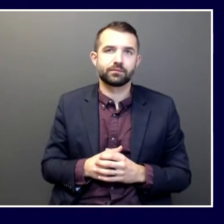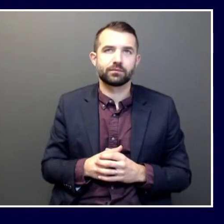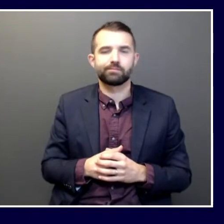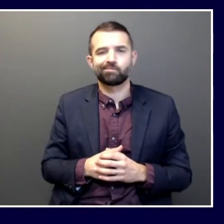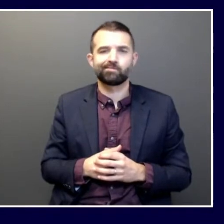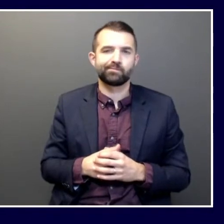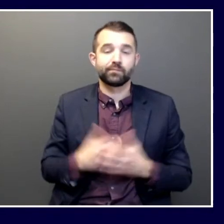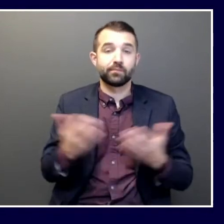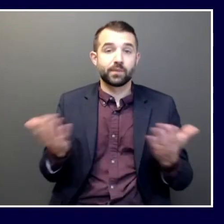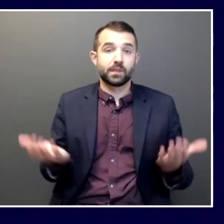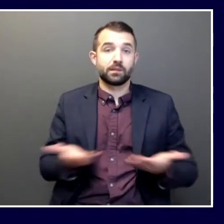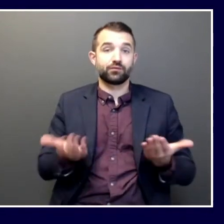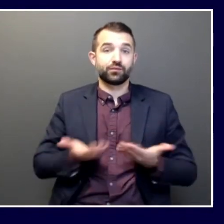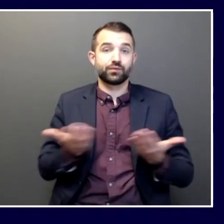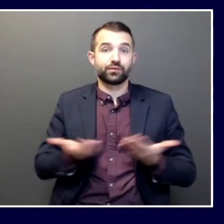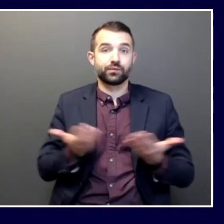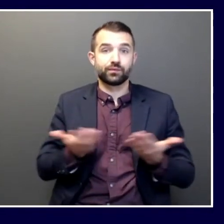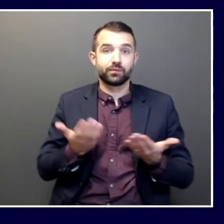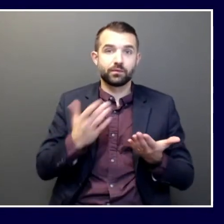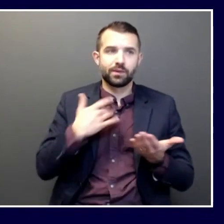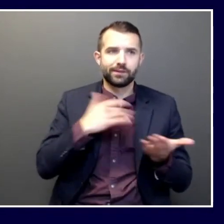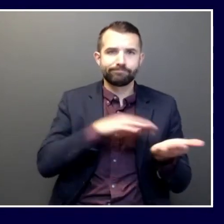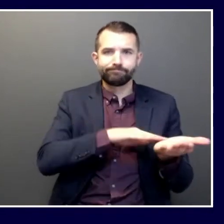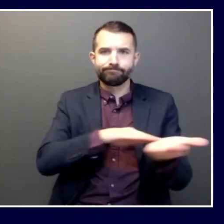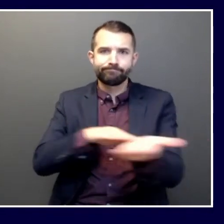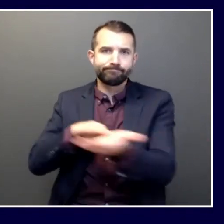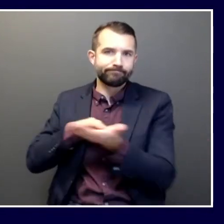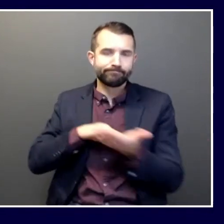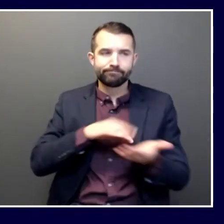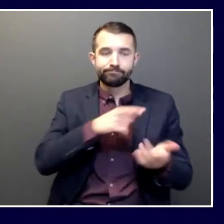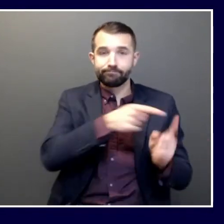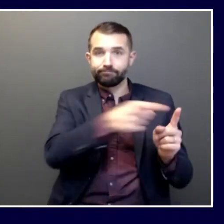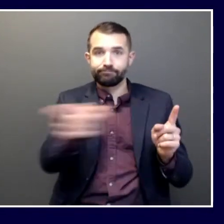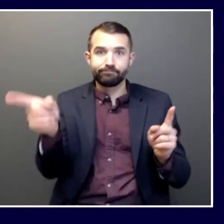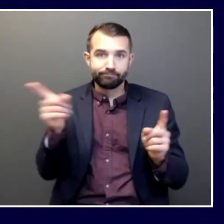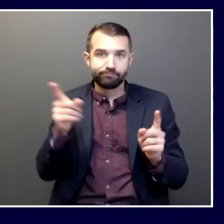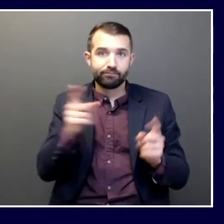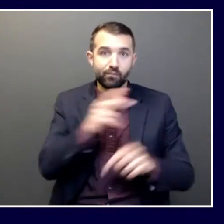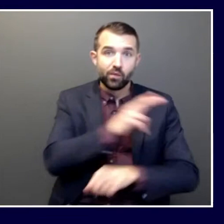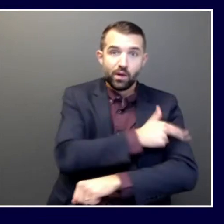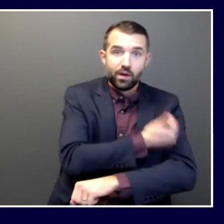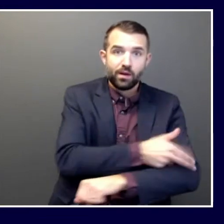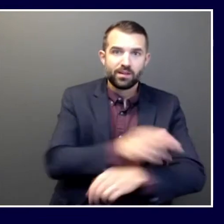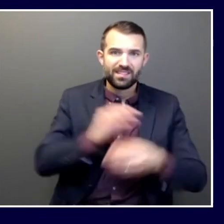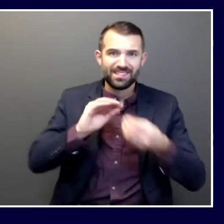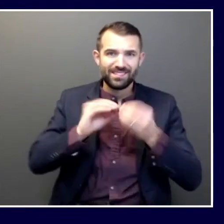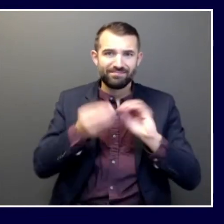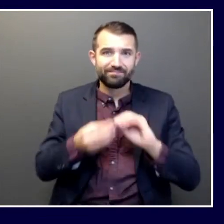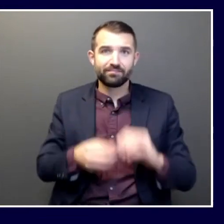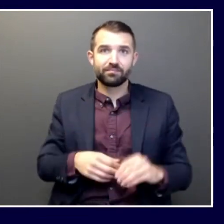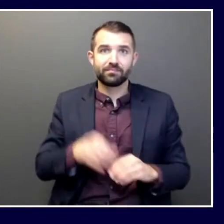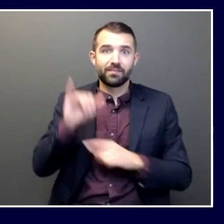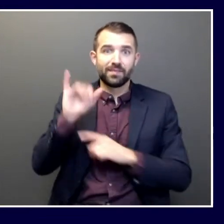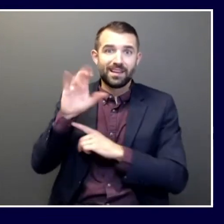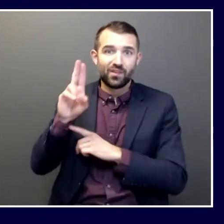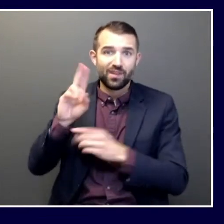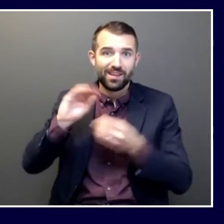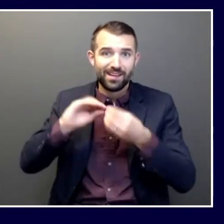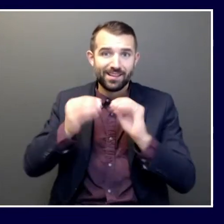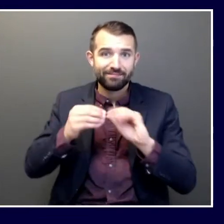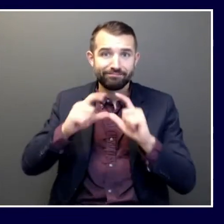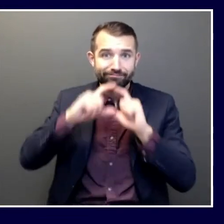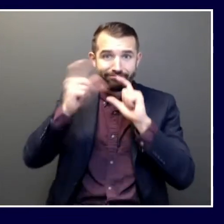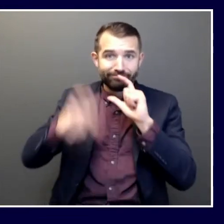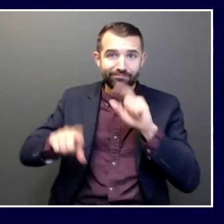you take in the hospitalizations, the ICU, and the ventilator. And I think a couple of weeks ago we talked about perhaps signs that things were going in a direction